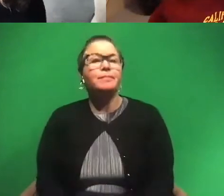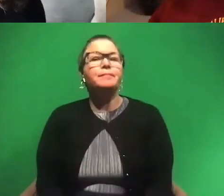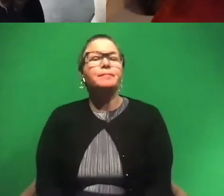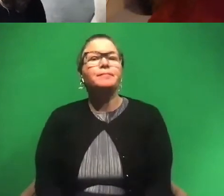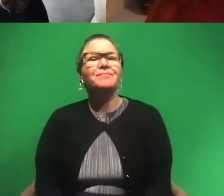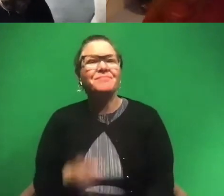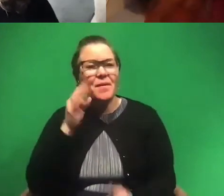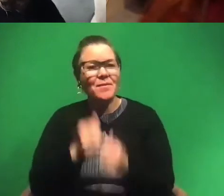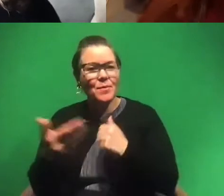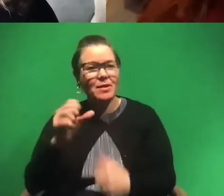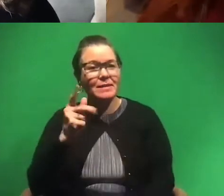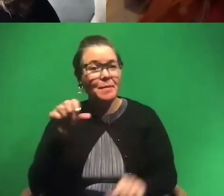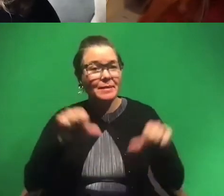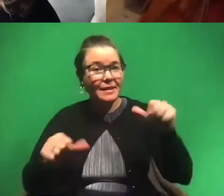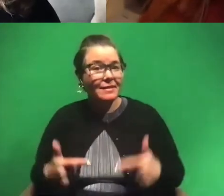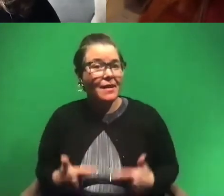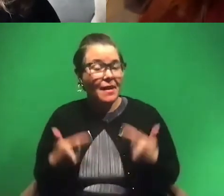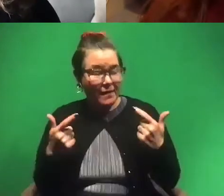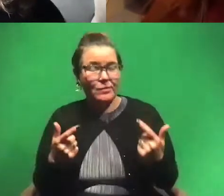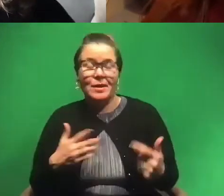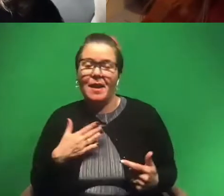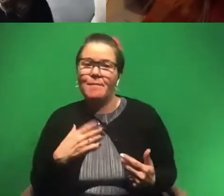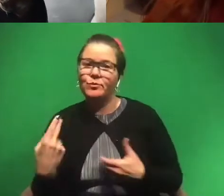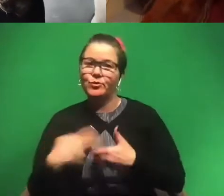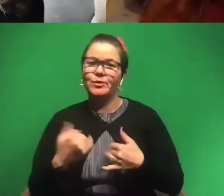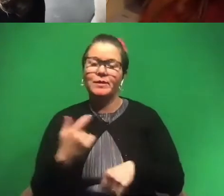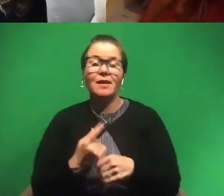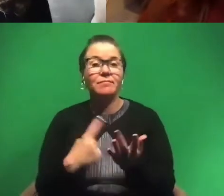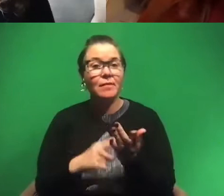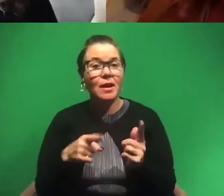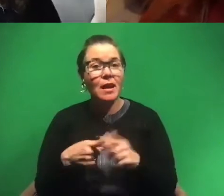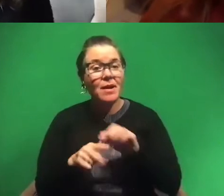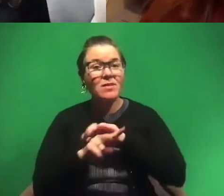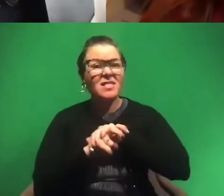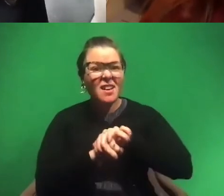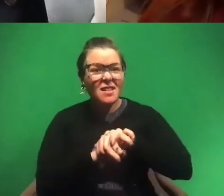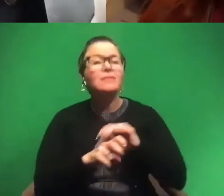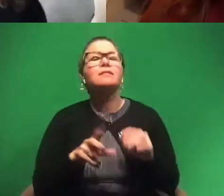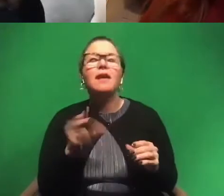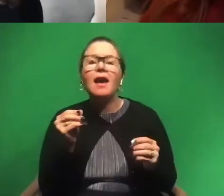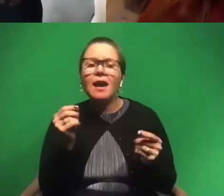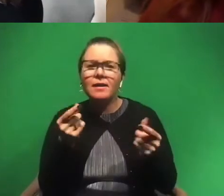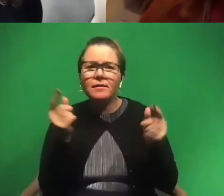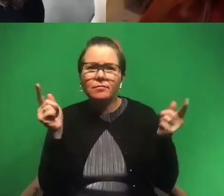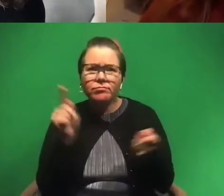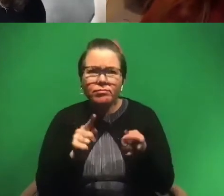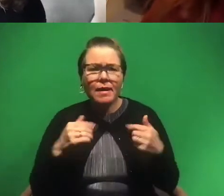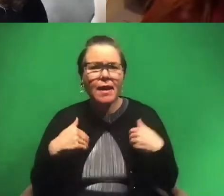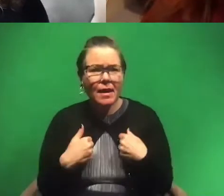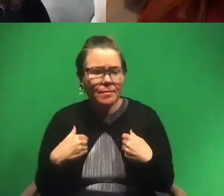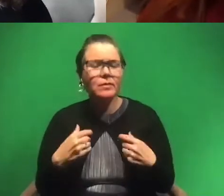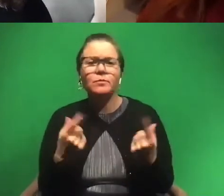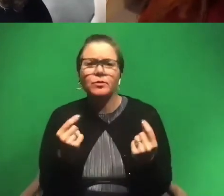Hey everybody, welcome to Skype a Scientist Live. We're so glad that you're here to talk about snails and endangered animals and what we can do to